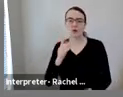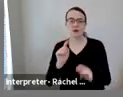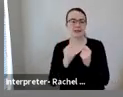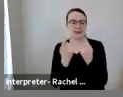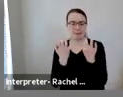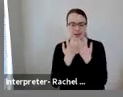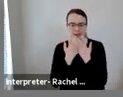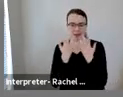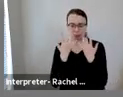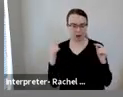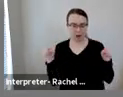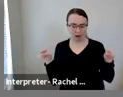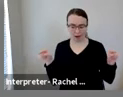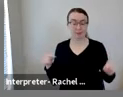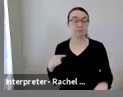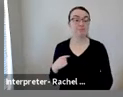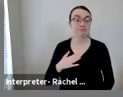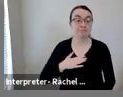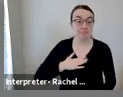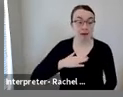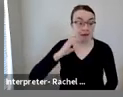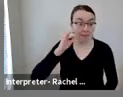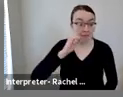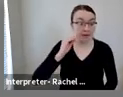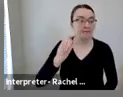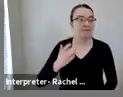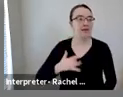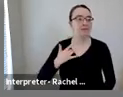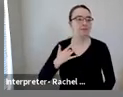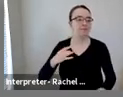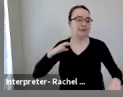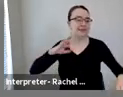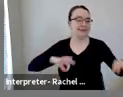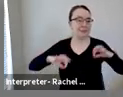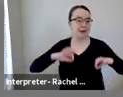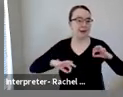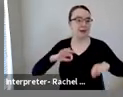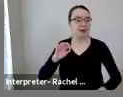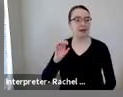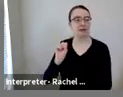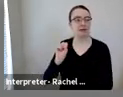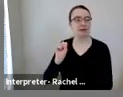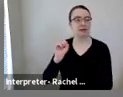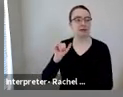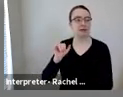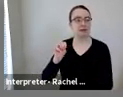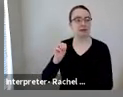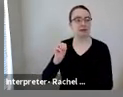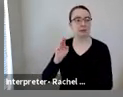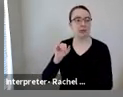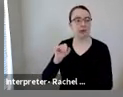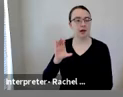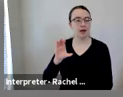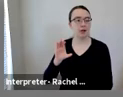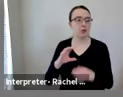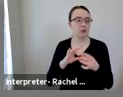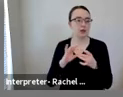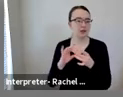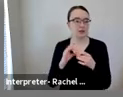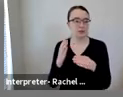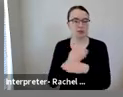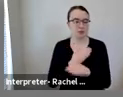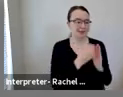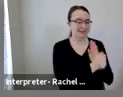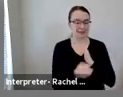feel that there is a symbiotic relationship between these two skill sets. In our